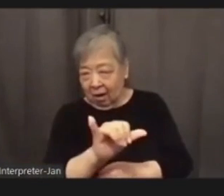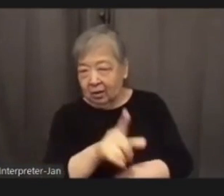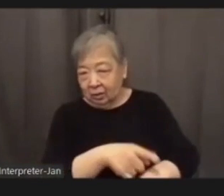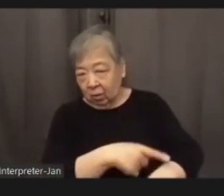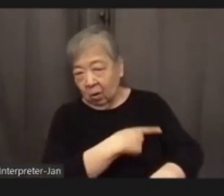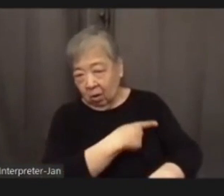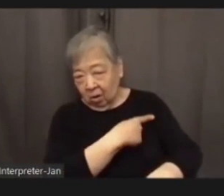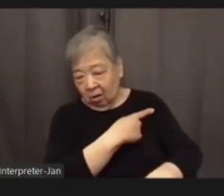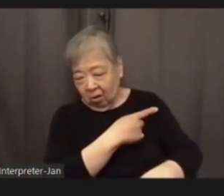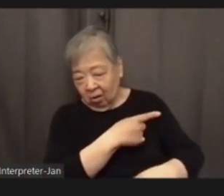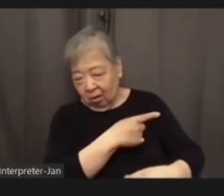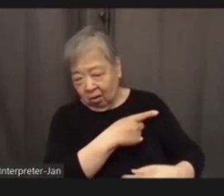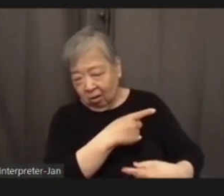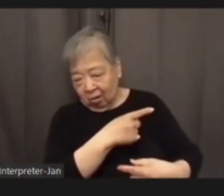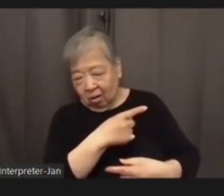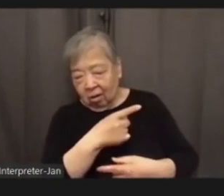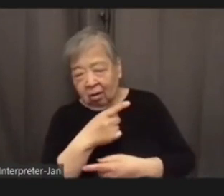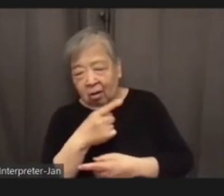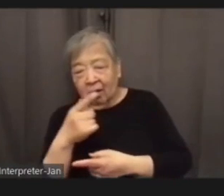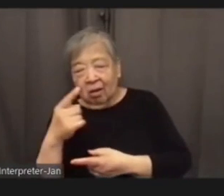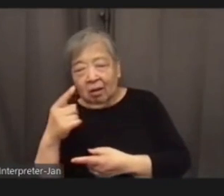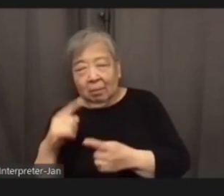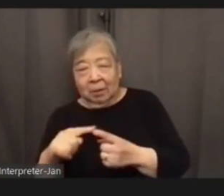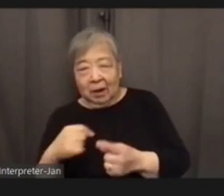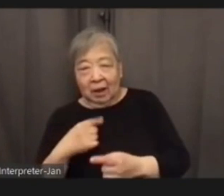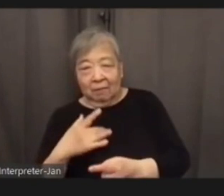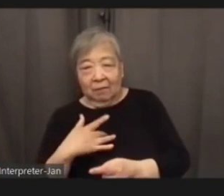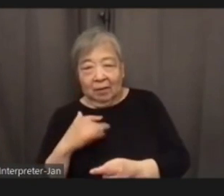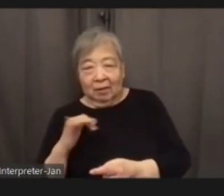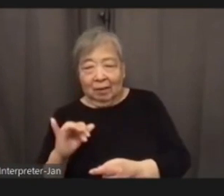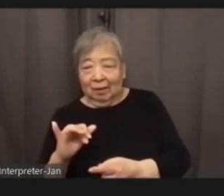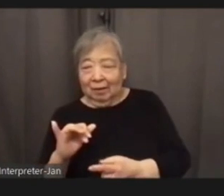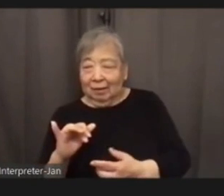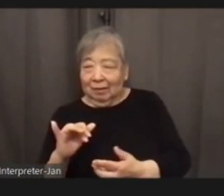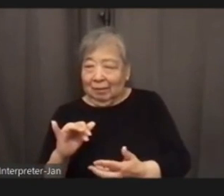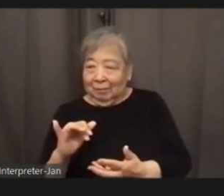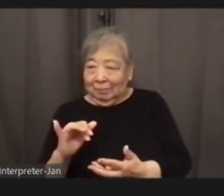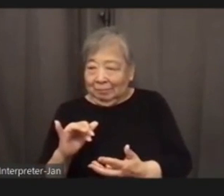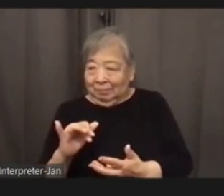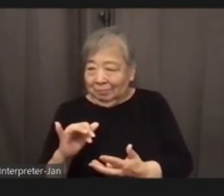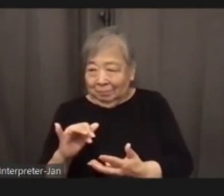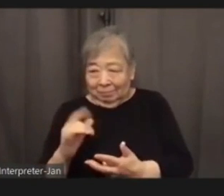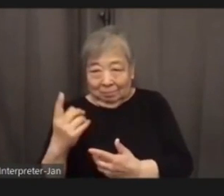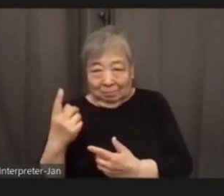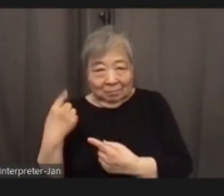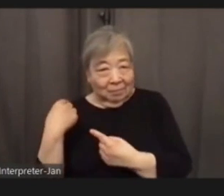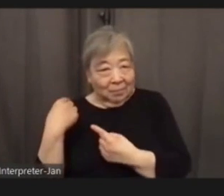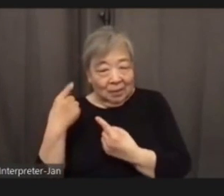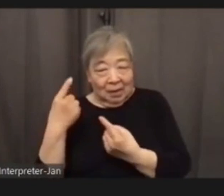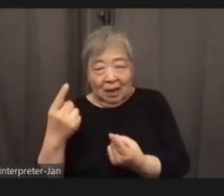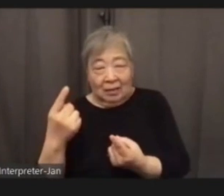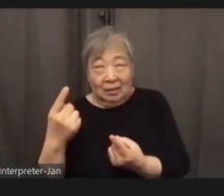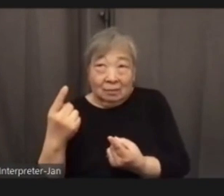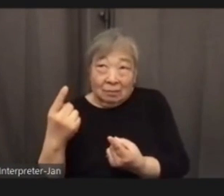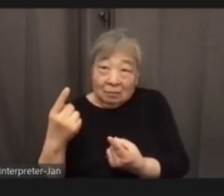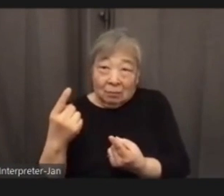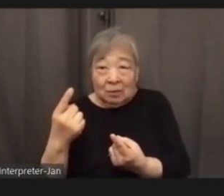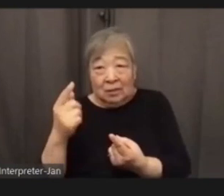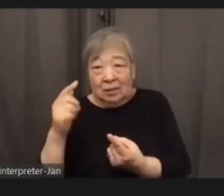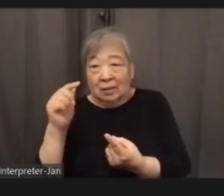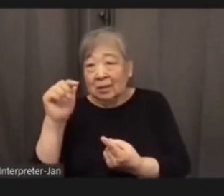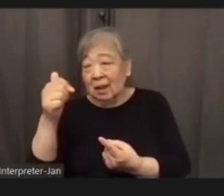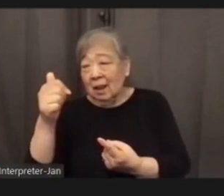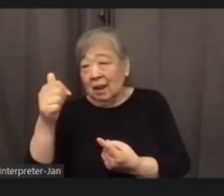but I feel like within, you know, the last, what has it been, you know,